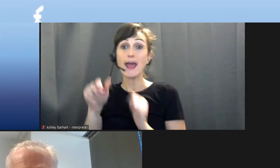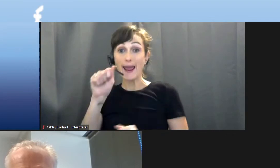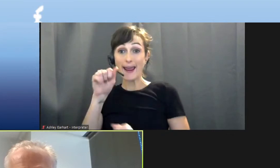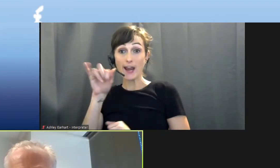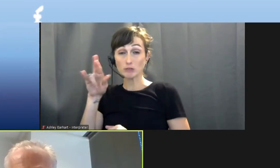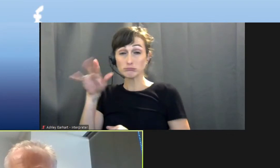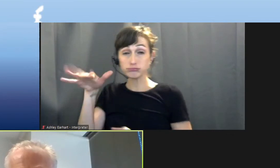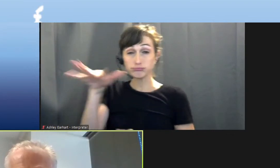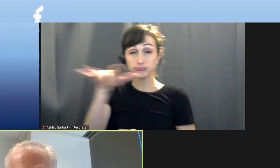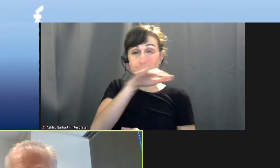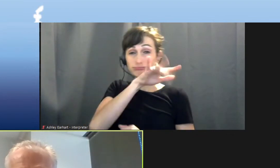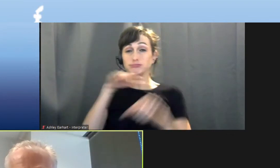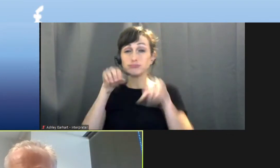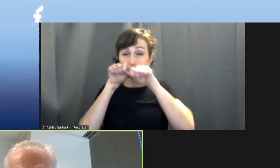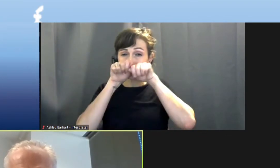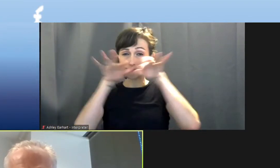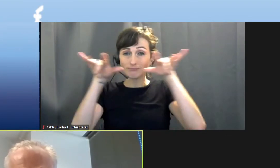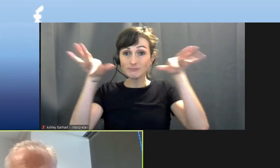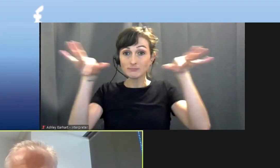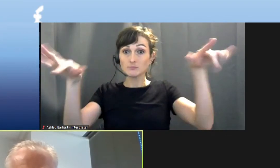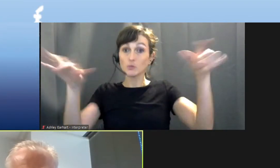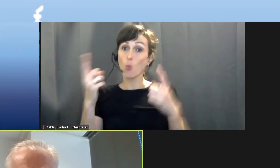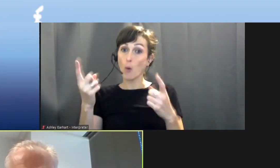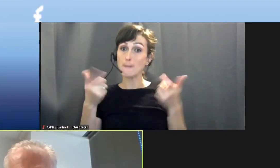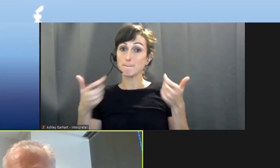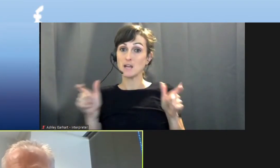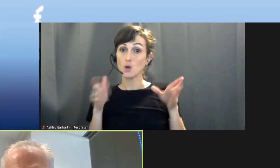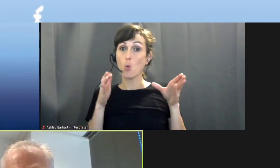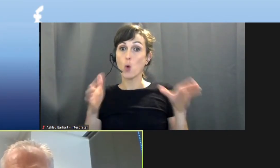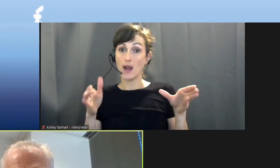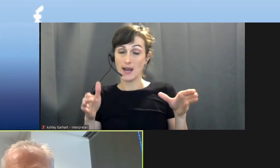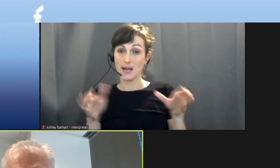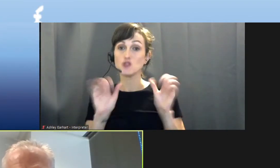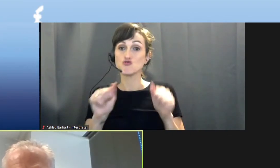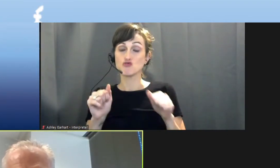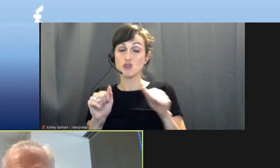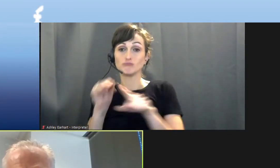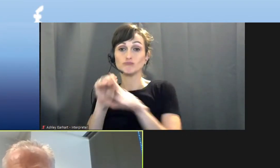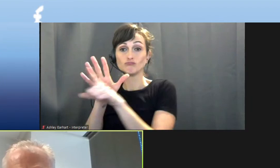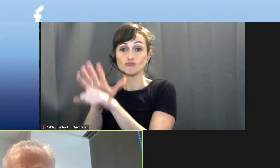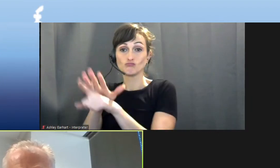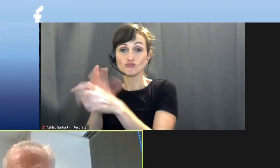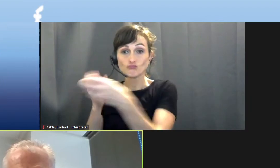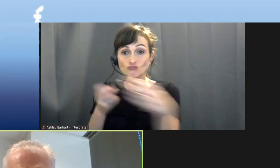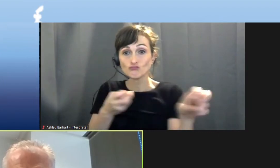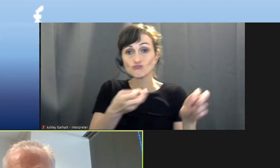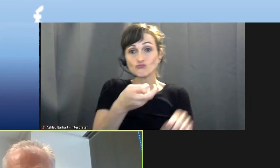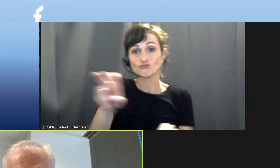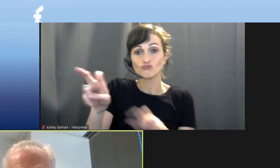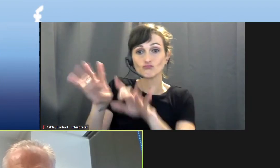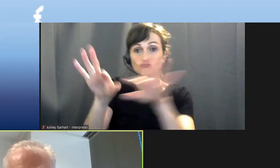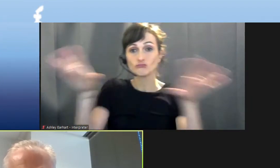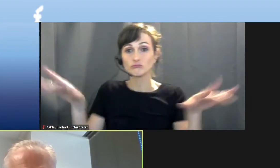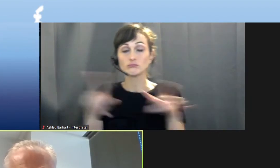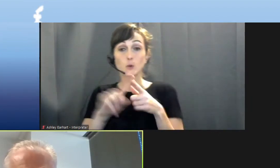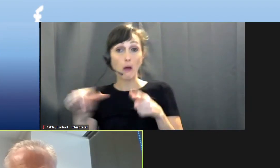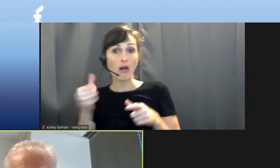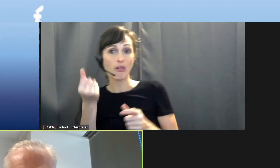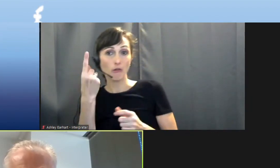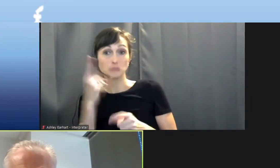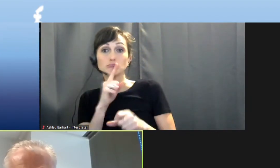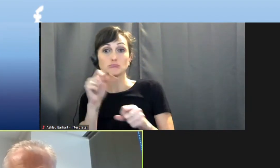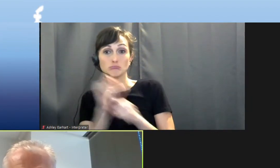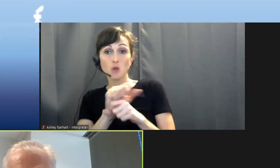aerosolization was one of the major pathways of transmitting that to other people, because the actual COVID